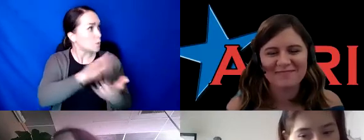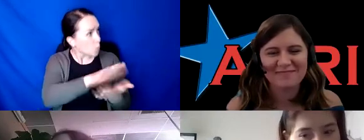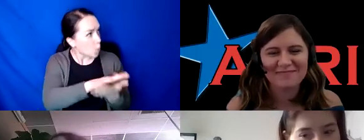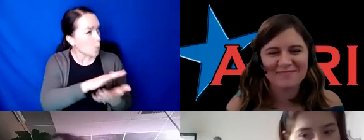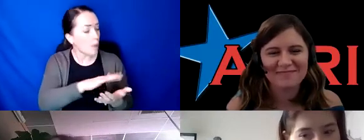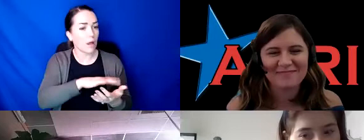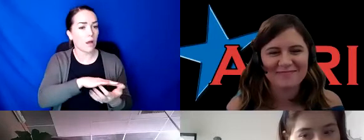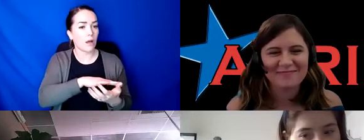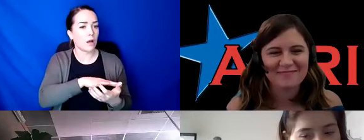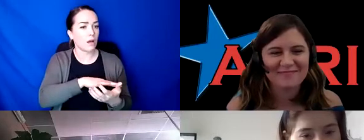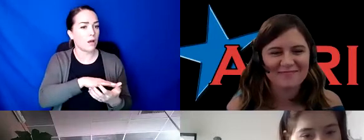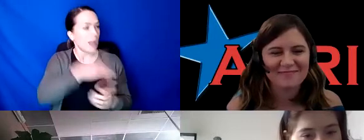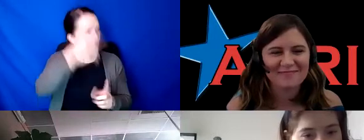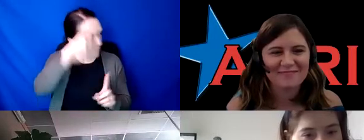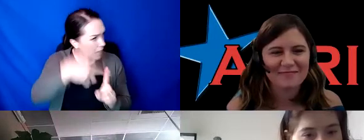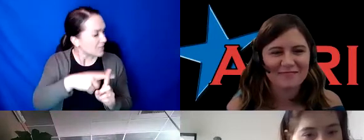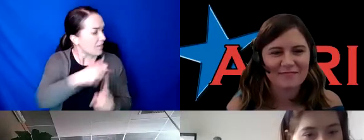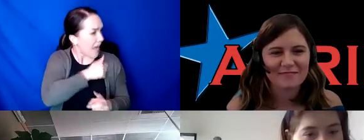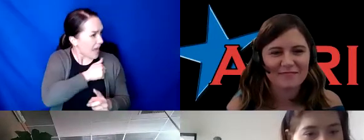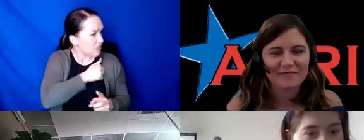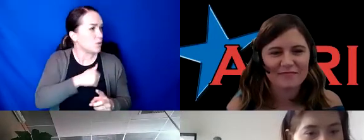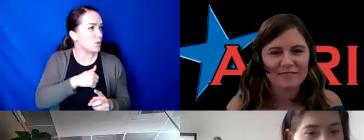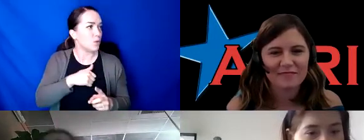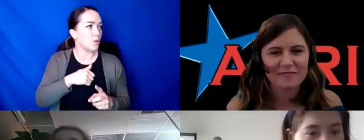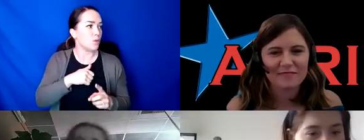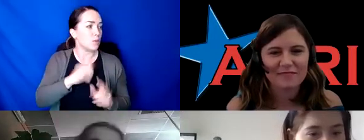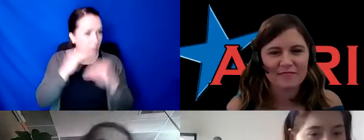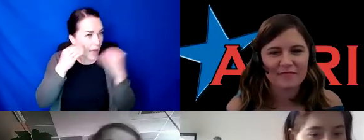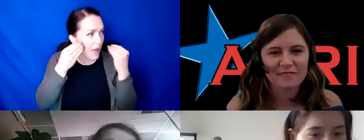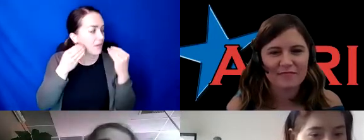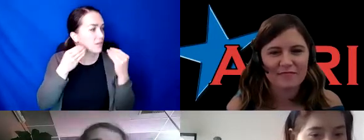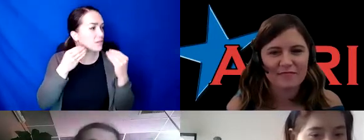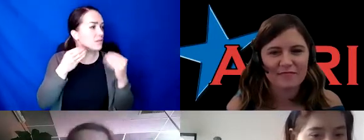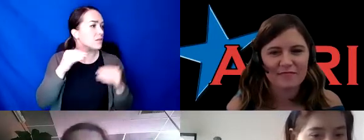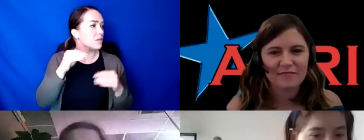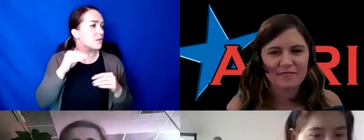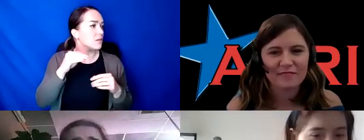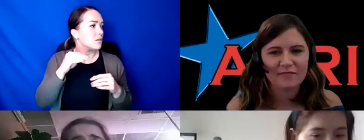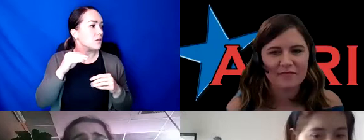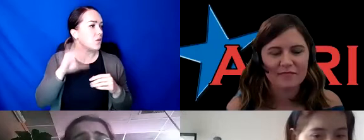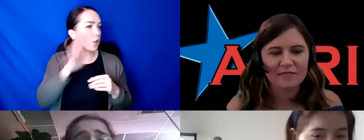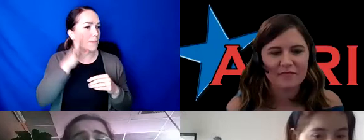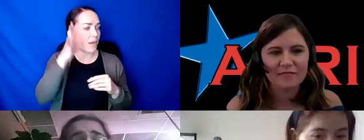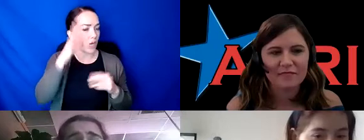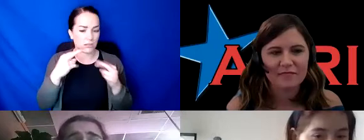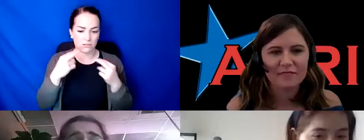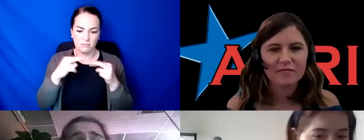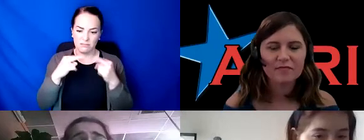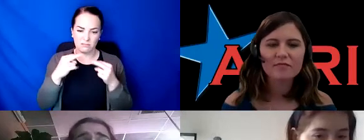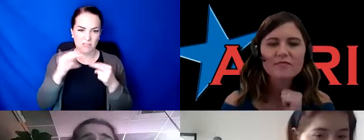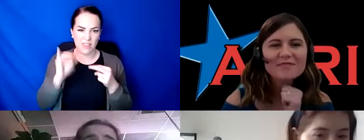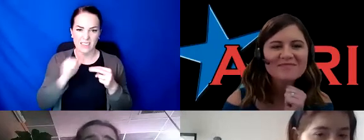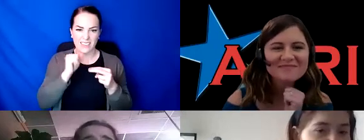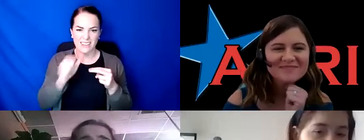know, just has a positive attitude and a smile on her face. And her parents were like, that's not worthy of an award.